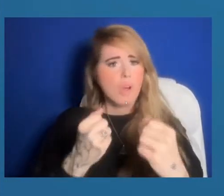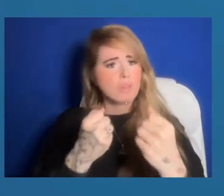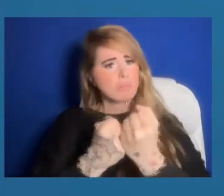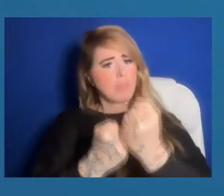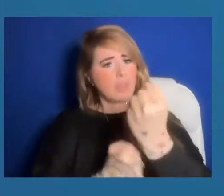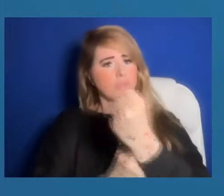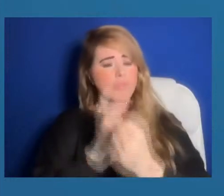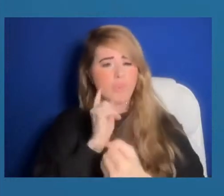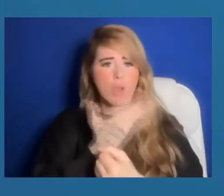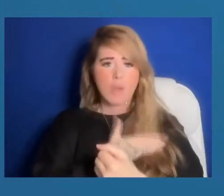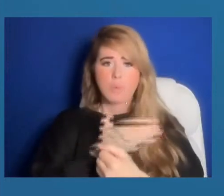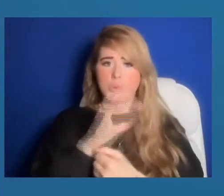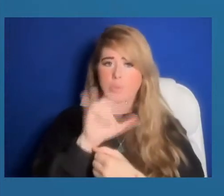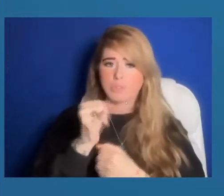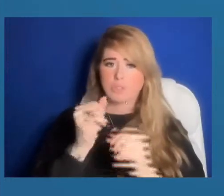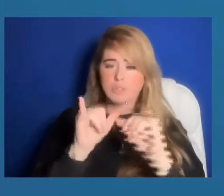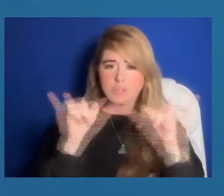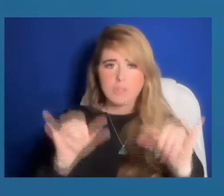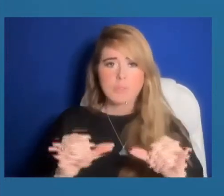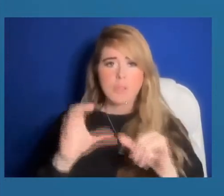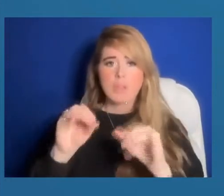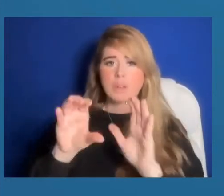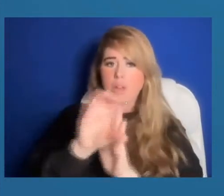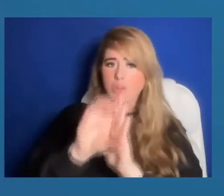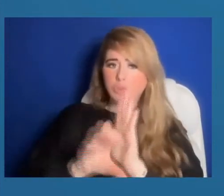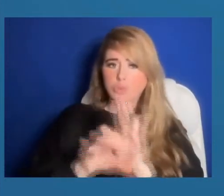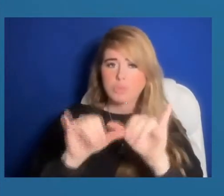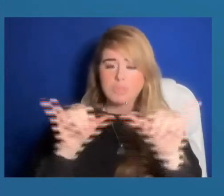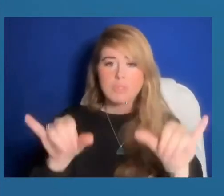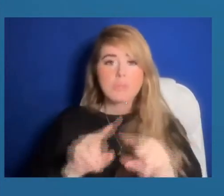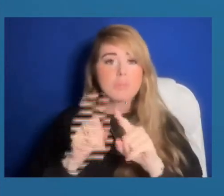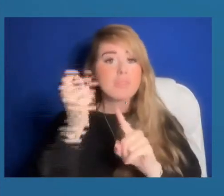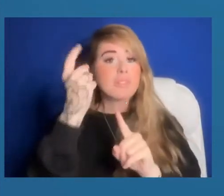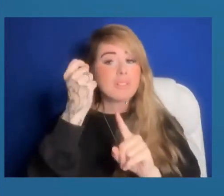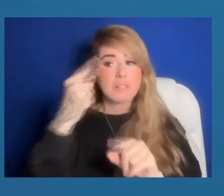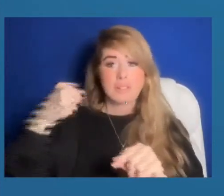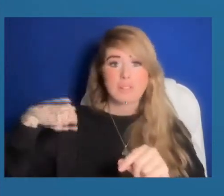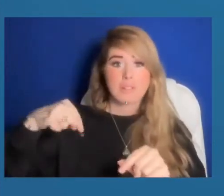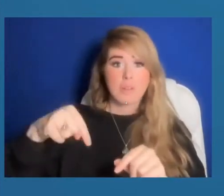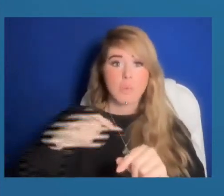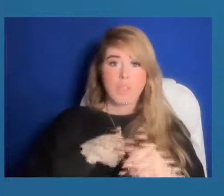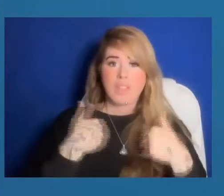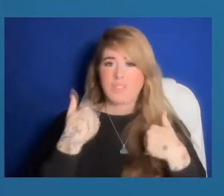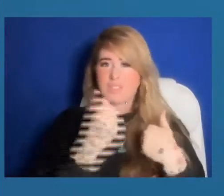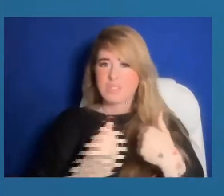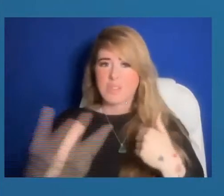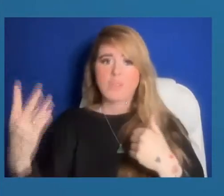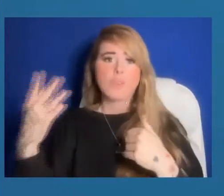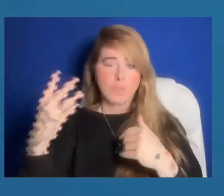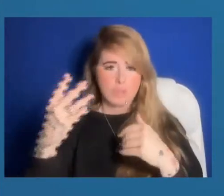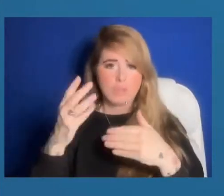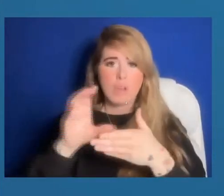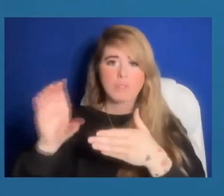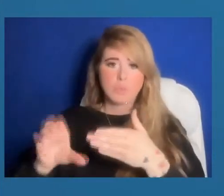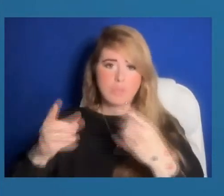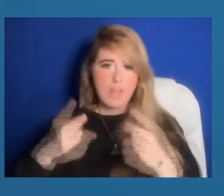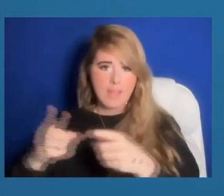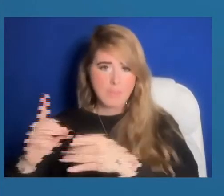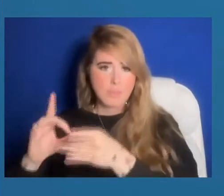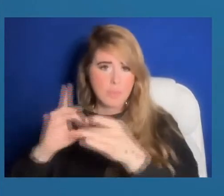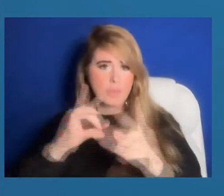our constitutional system in this country and state. But there have been some unintended consequences from that law, and we are here